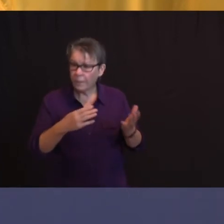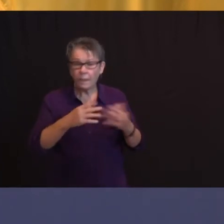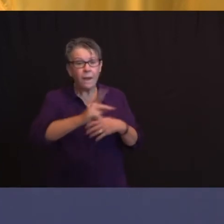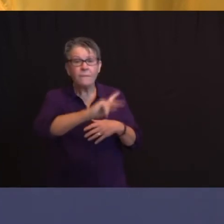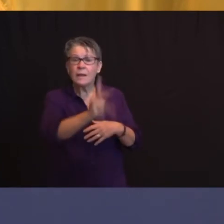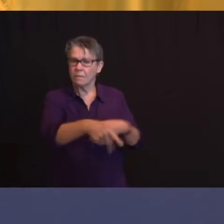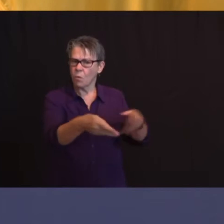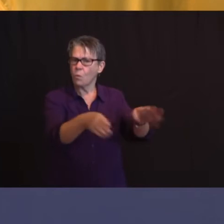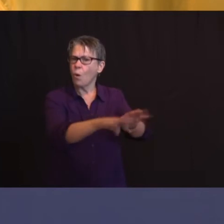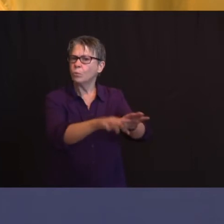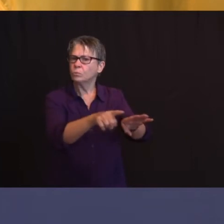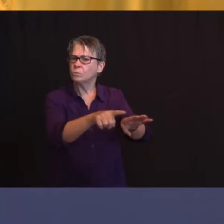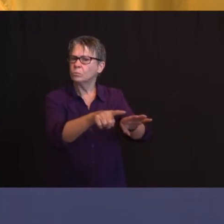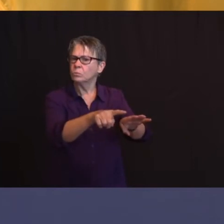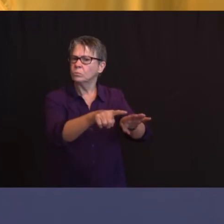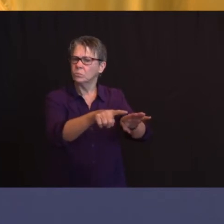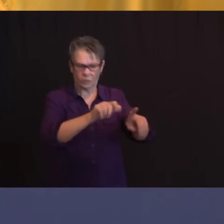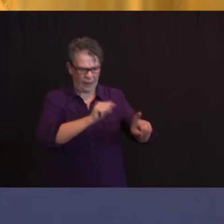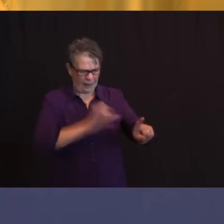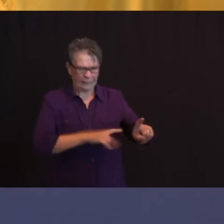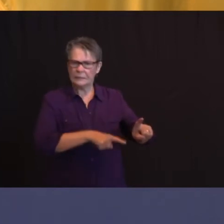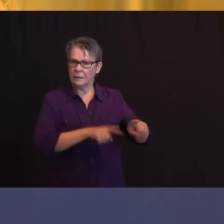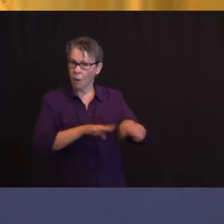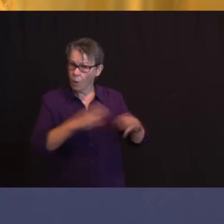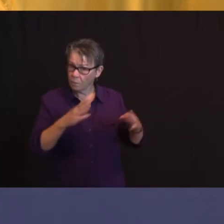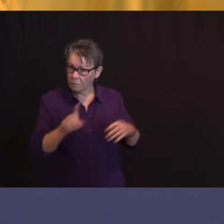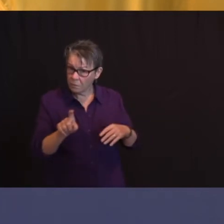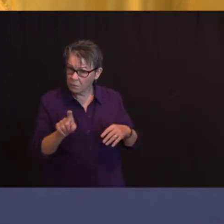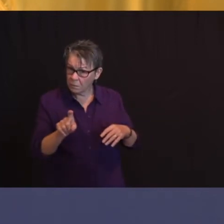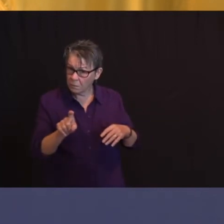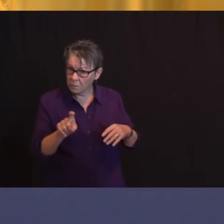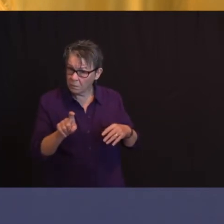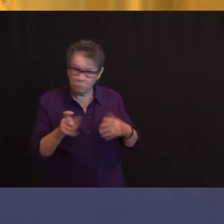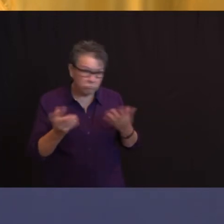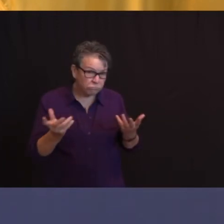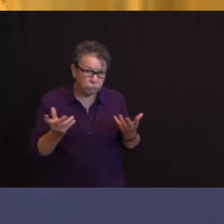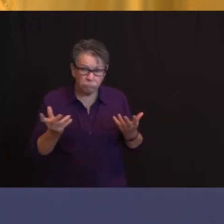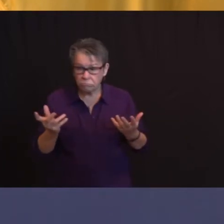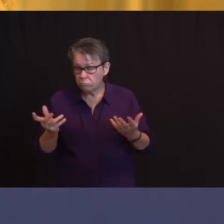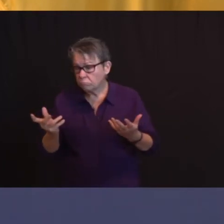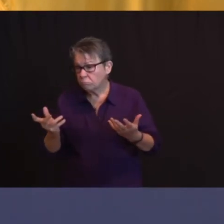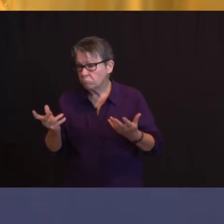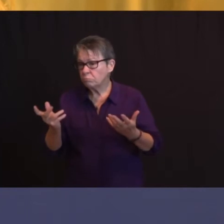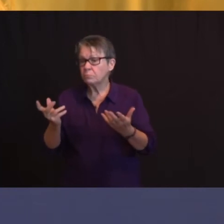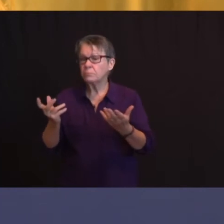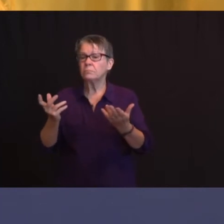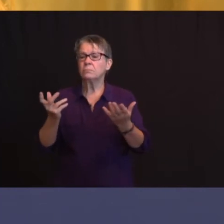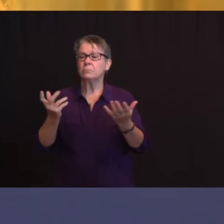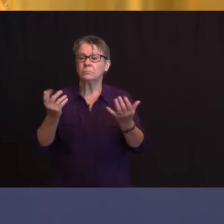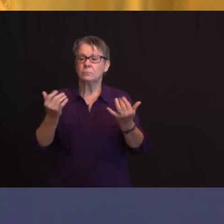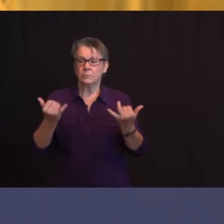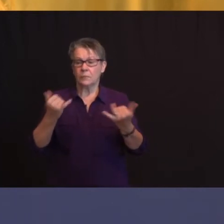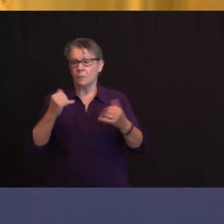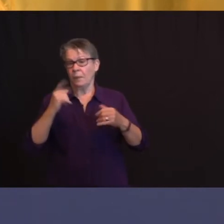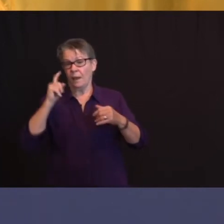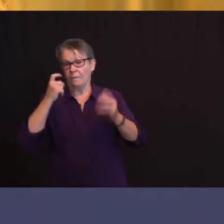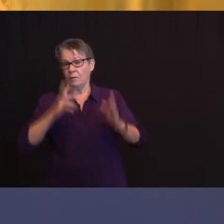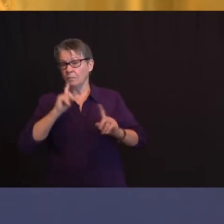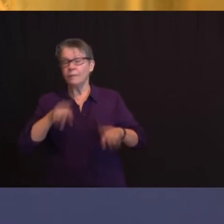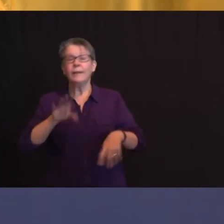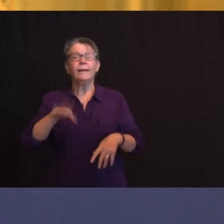I will take this. We've made a lot of progress on the cannabis front, and I'm optimistic, but no further comment on that. I was not aware of